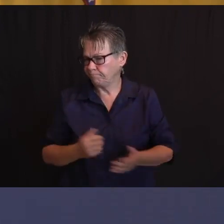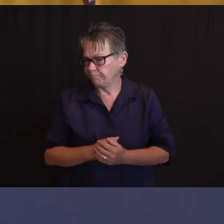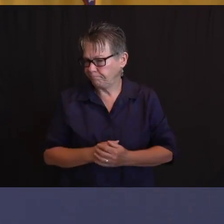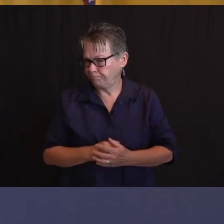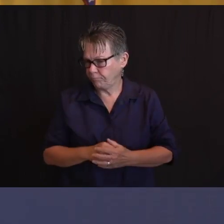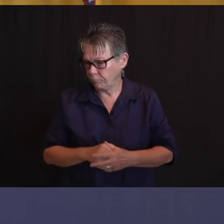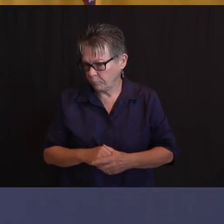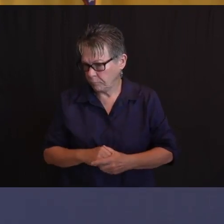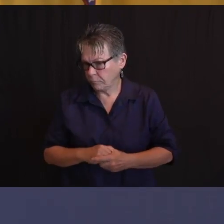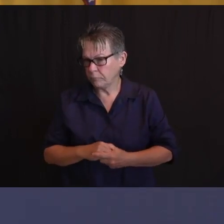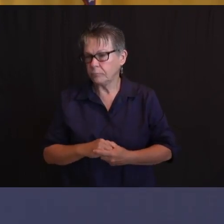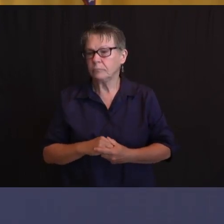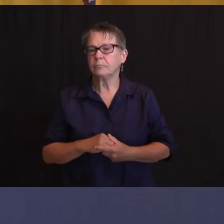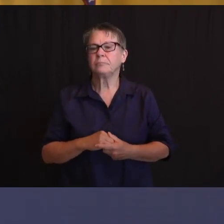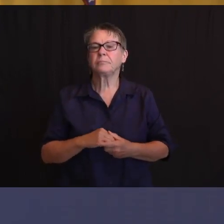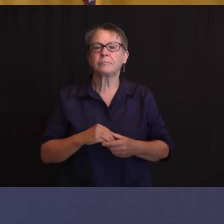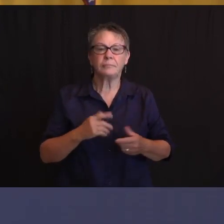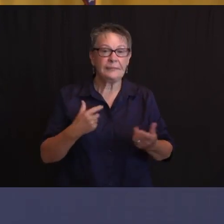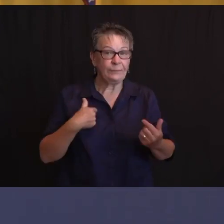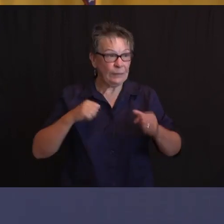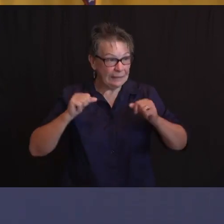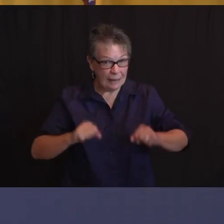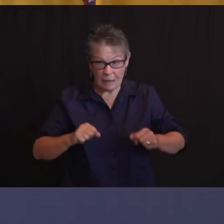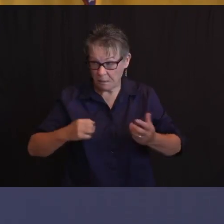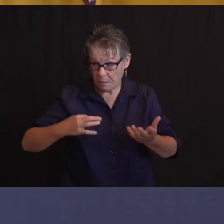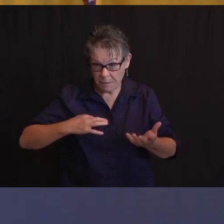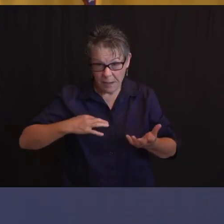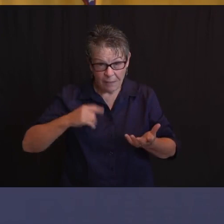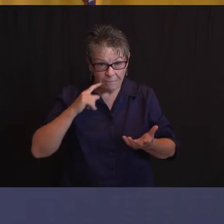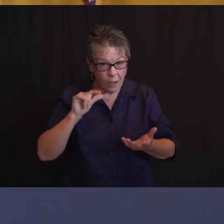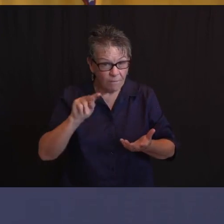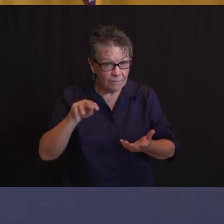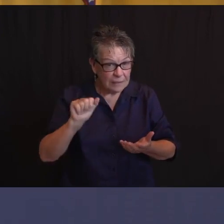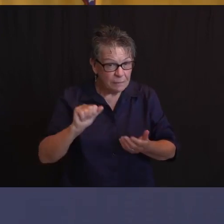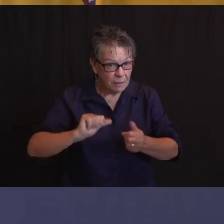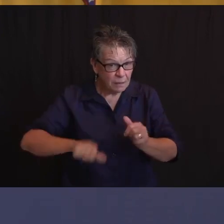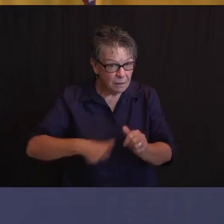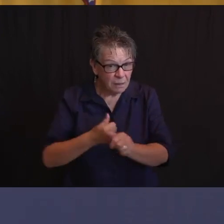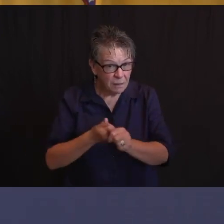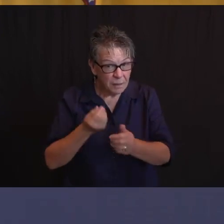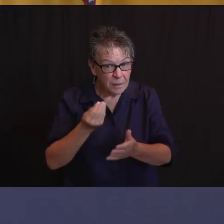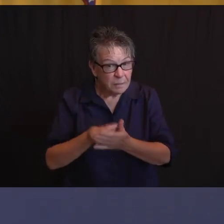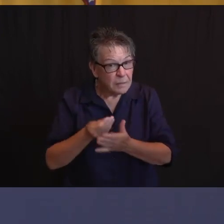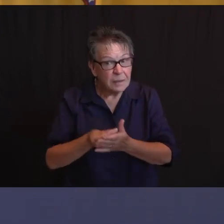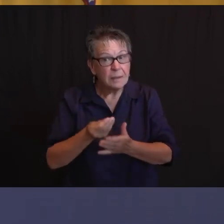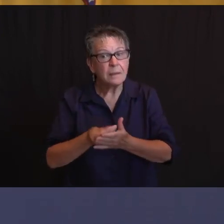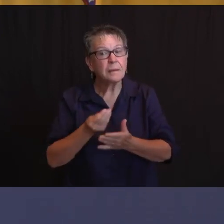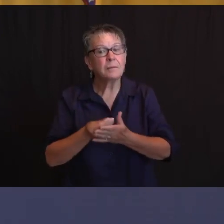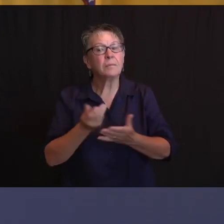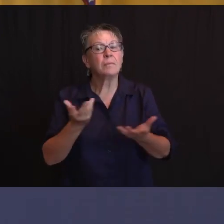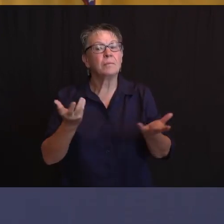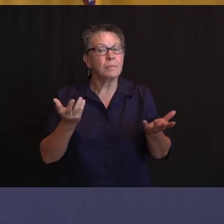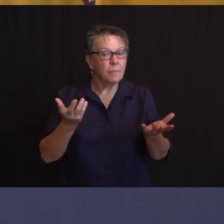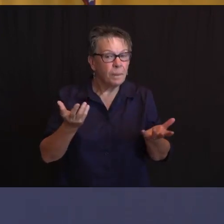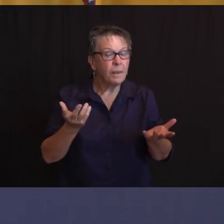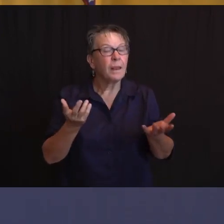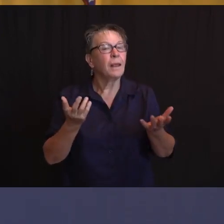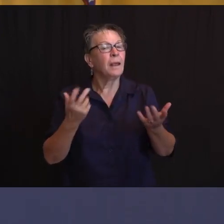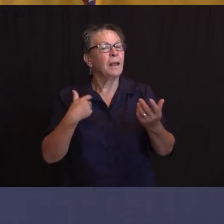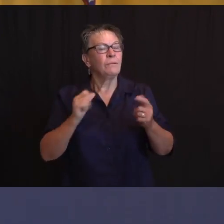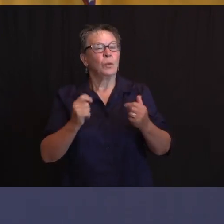any or all of that, we'll sign up. But we're not. We've got to get guidance on that first. Dustin.